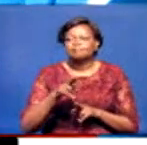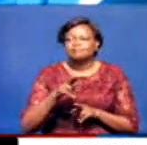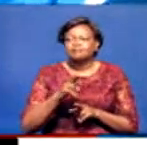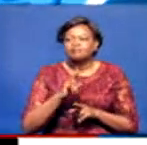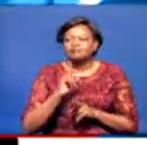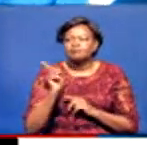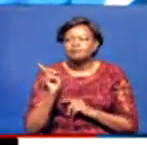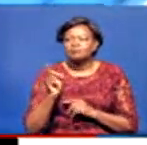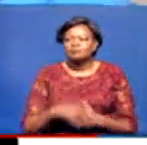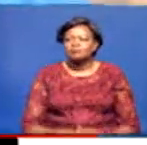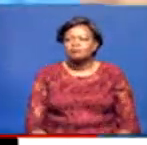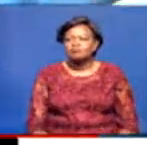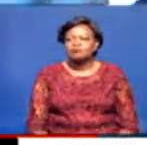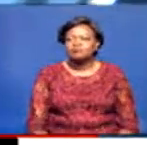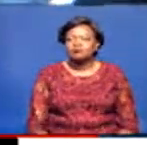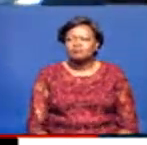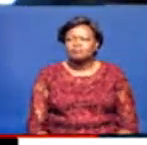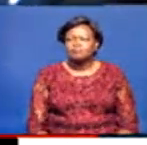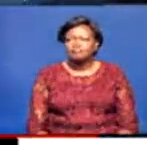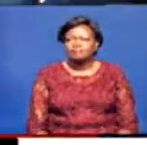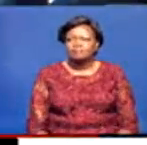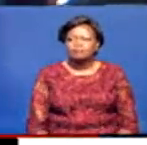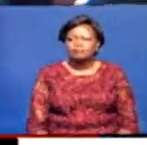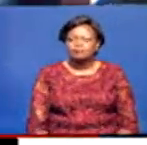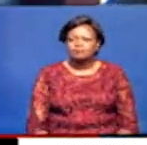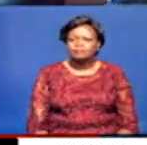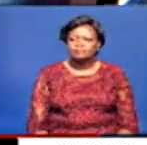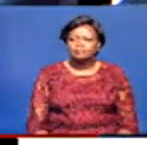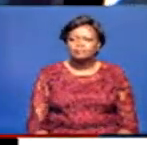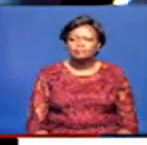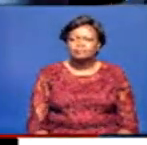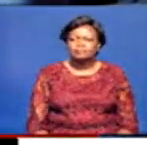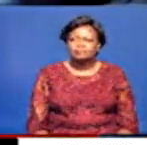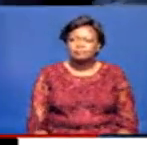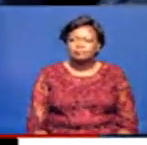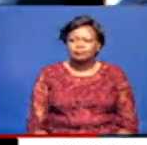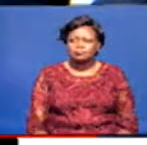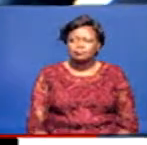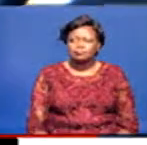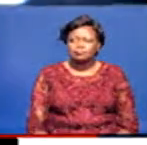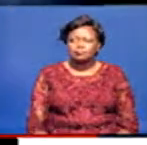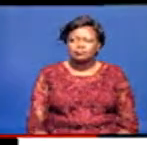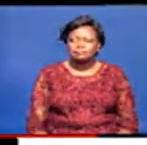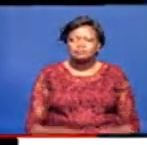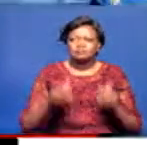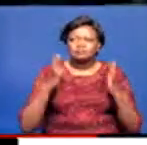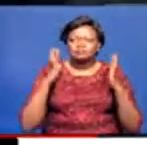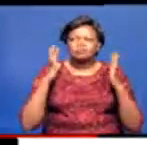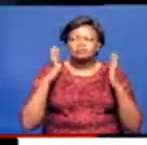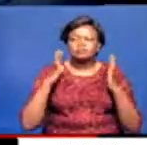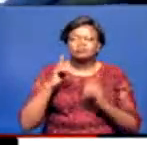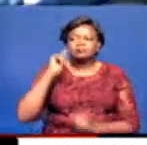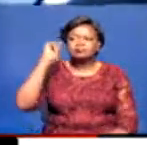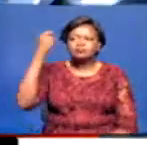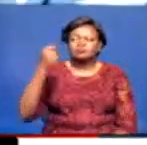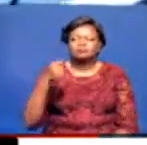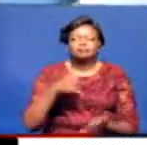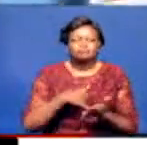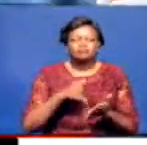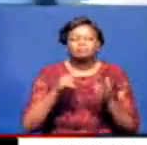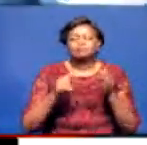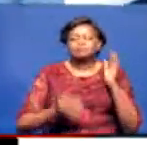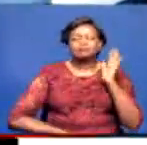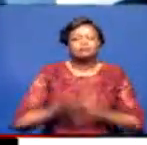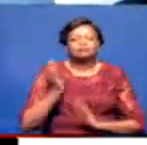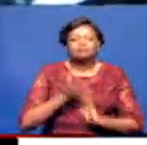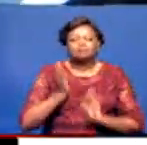the beginning, really, of the R Tour launch. There we have it. Kenya is among the fastest growing markets